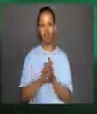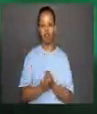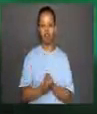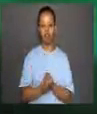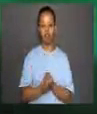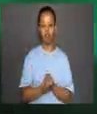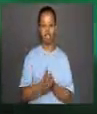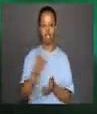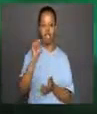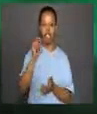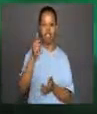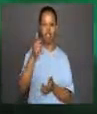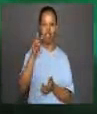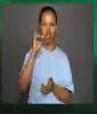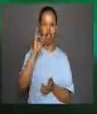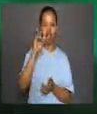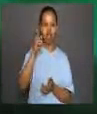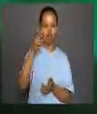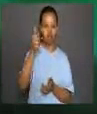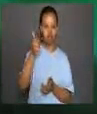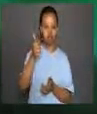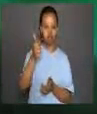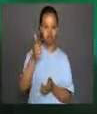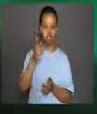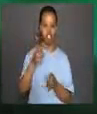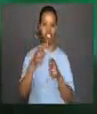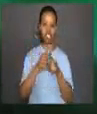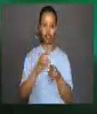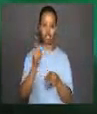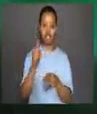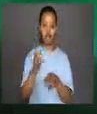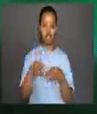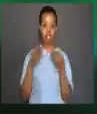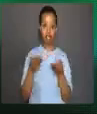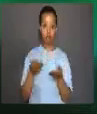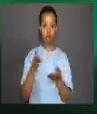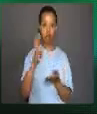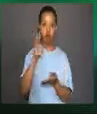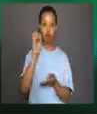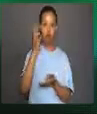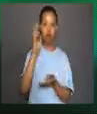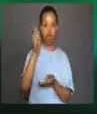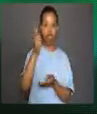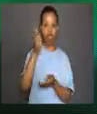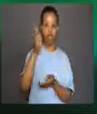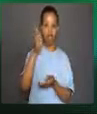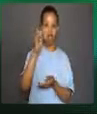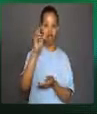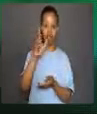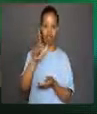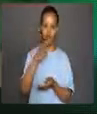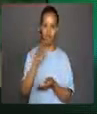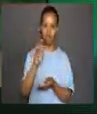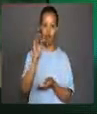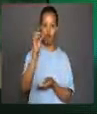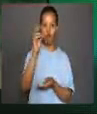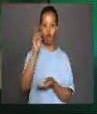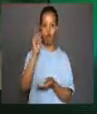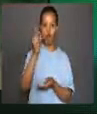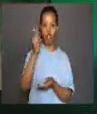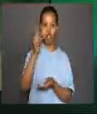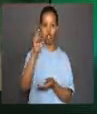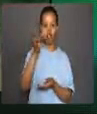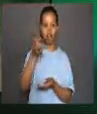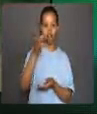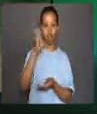The taiga, which is also called the boreal or coniferous forest, is the